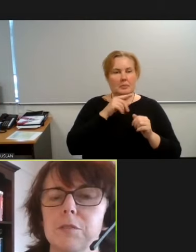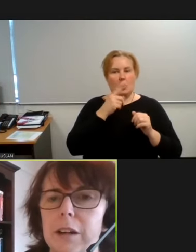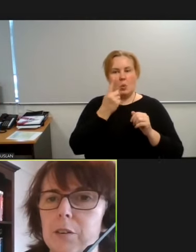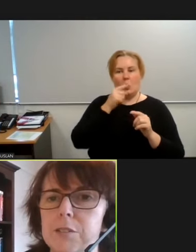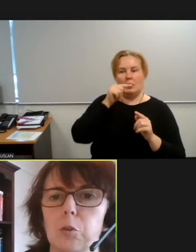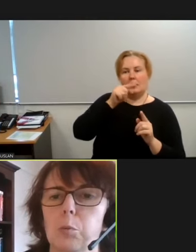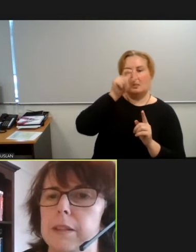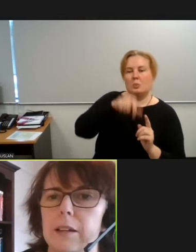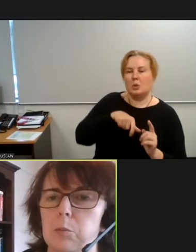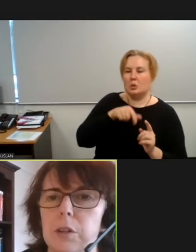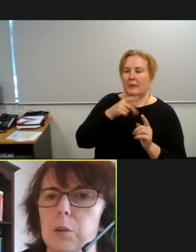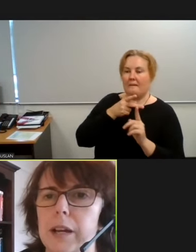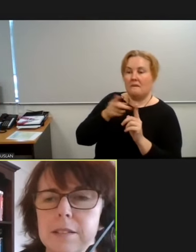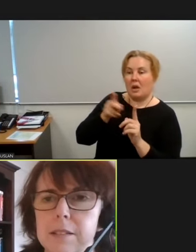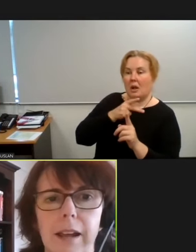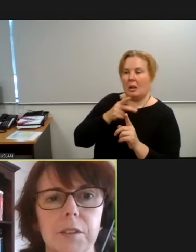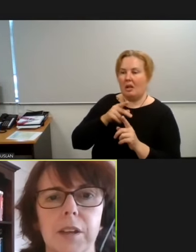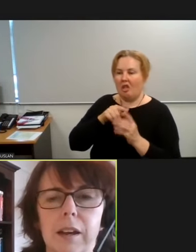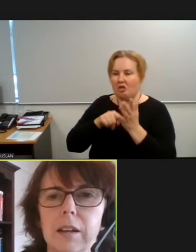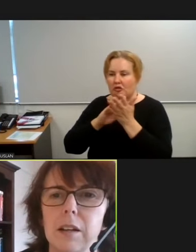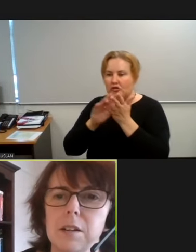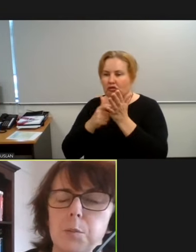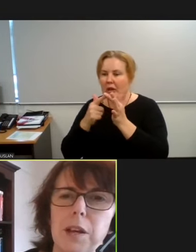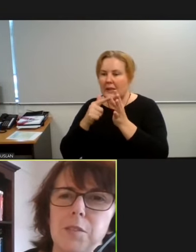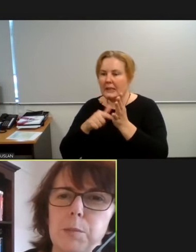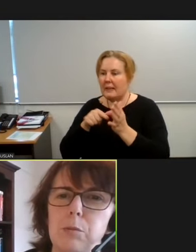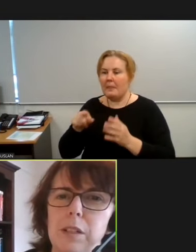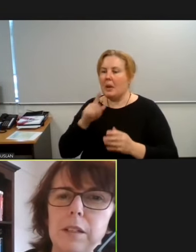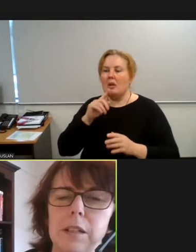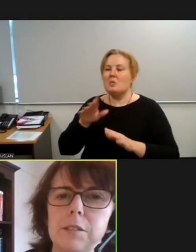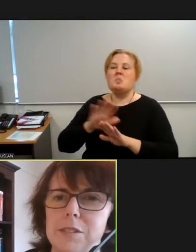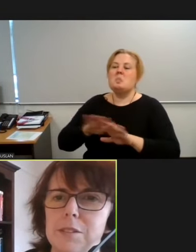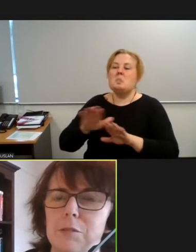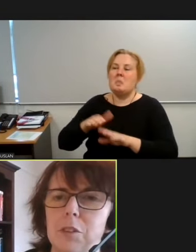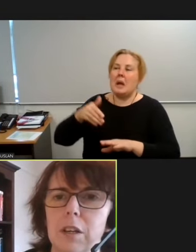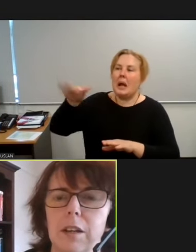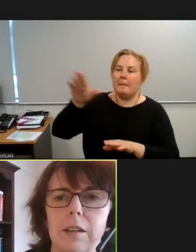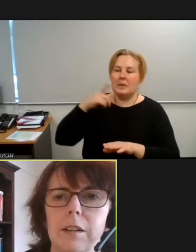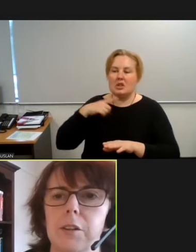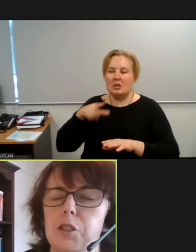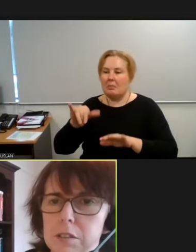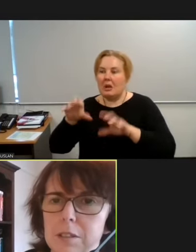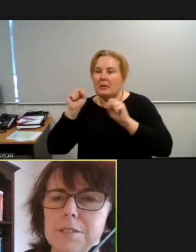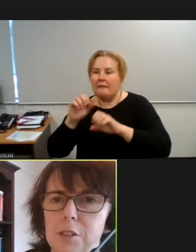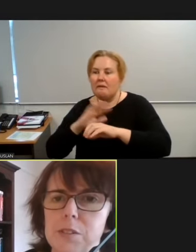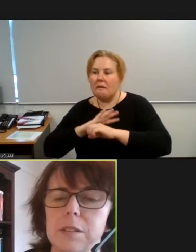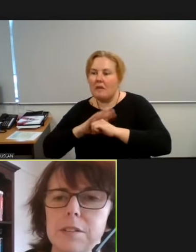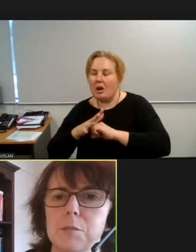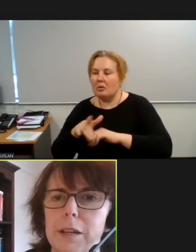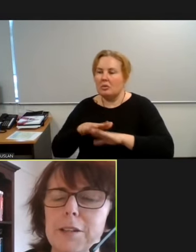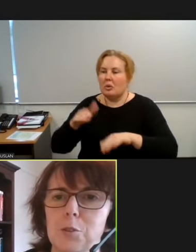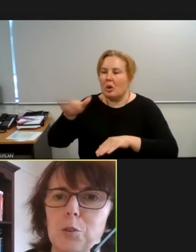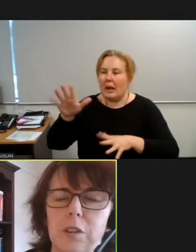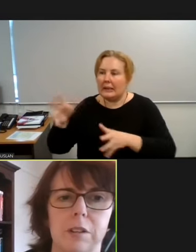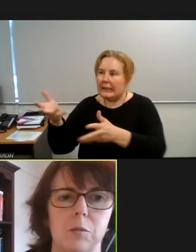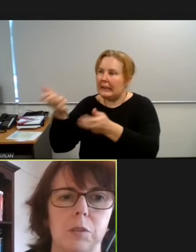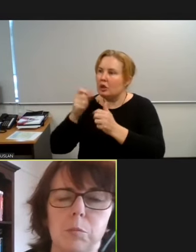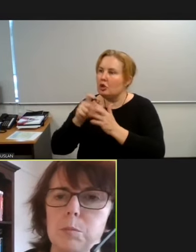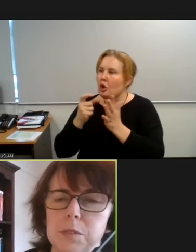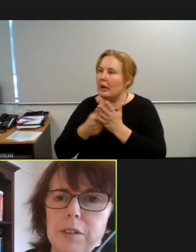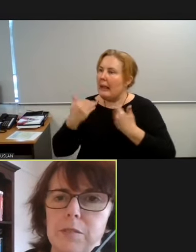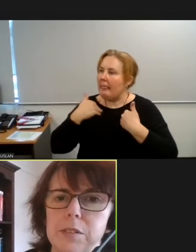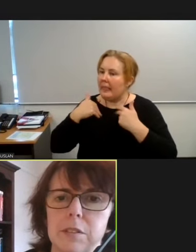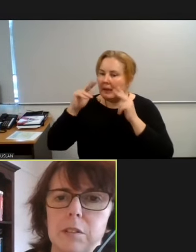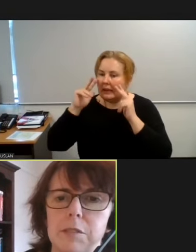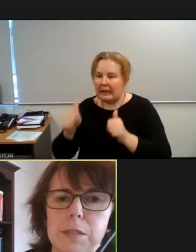children to the virus or withhold access to healthcare. So we have to be really innovative and adjust our services to make sure that, you